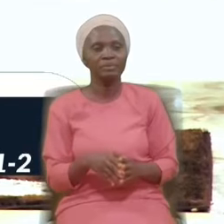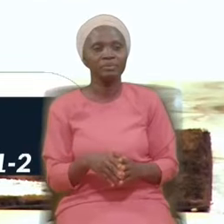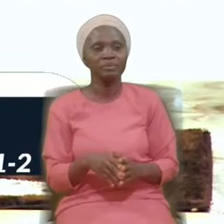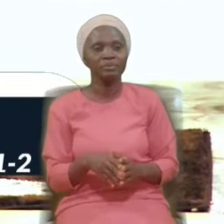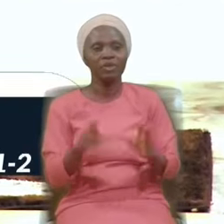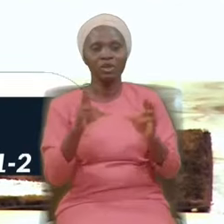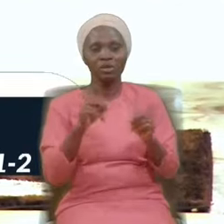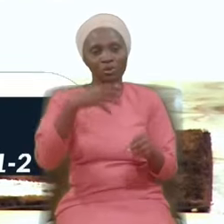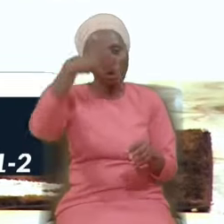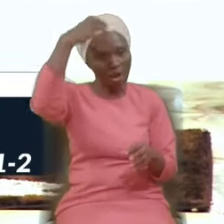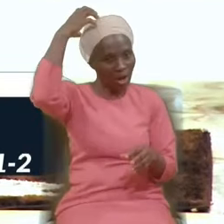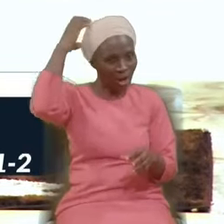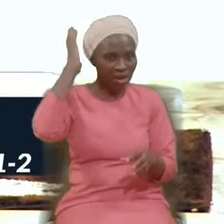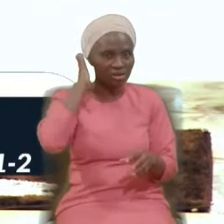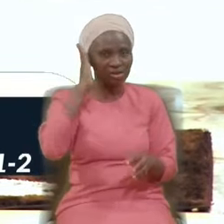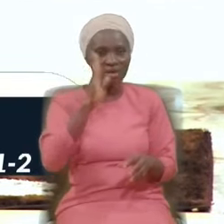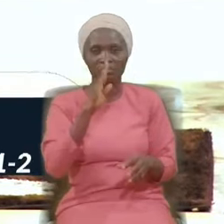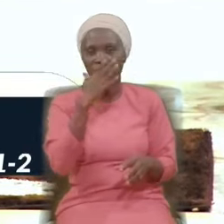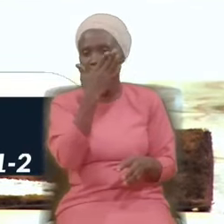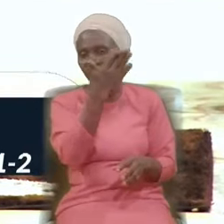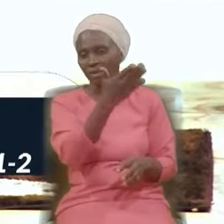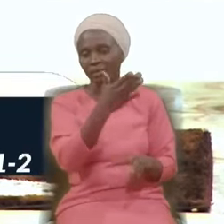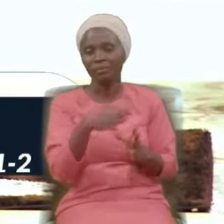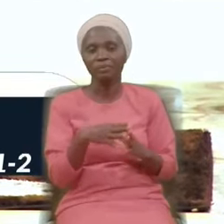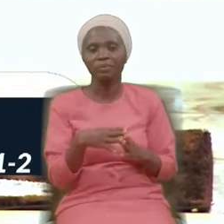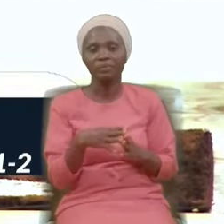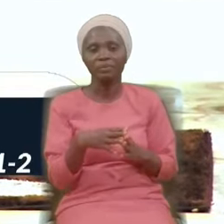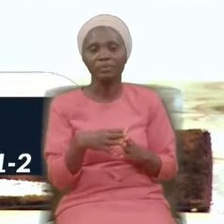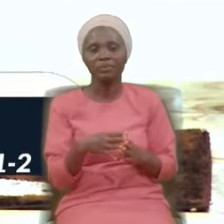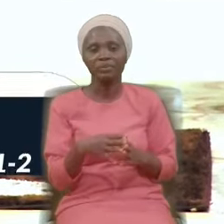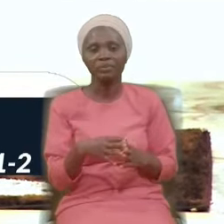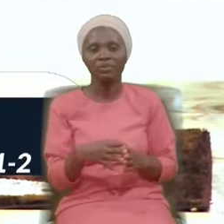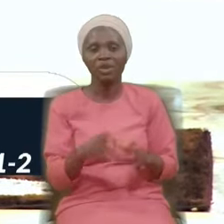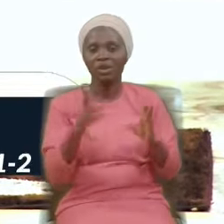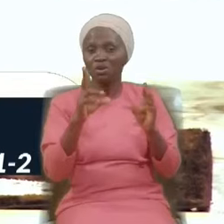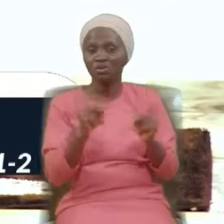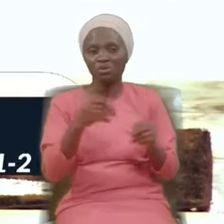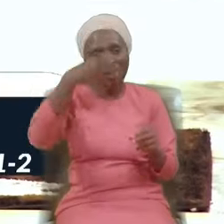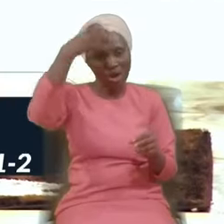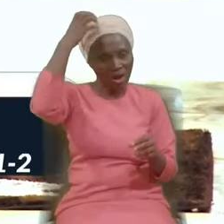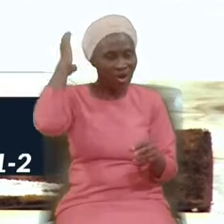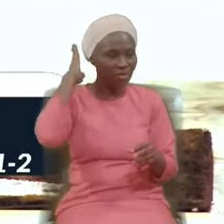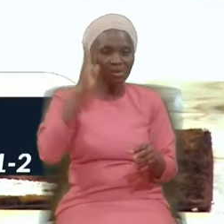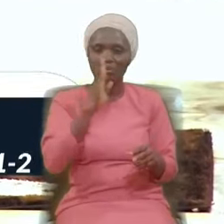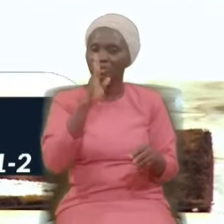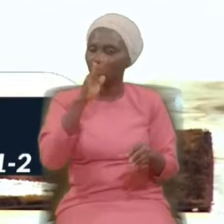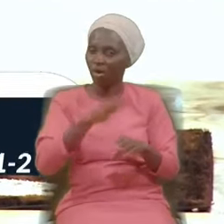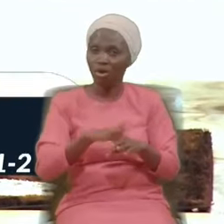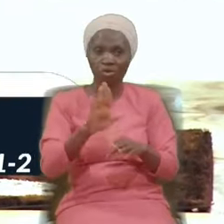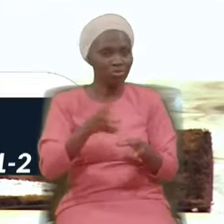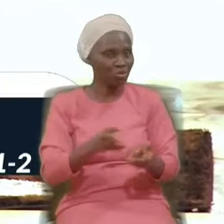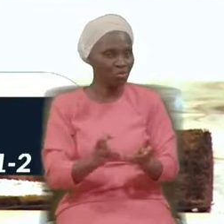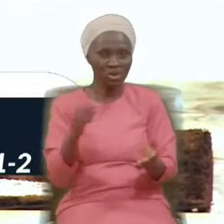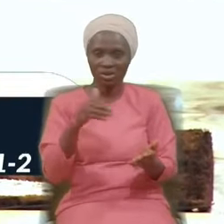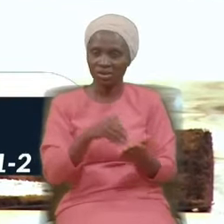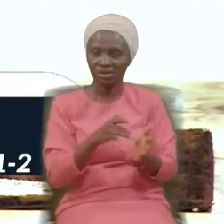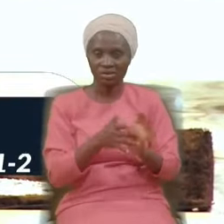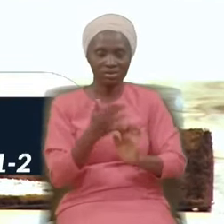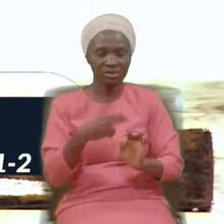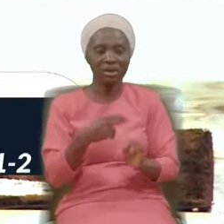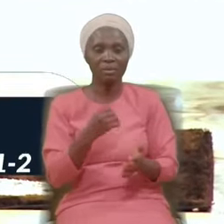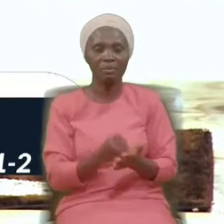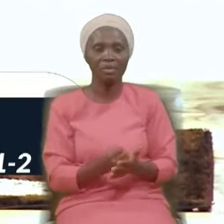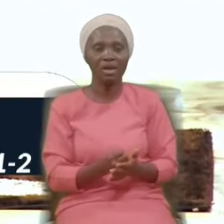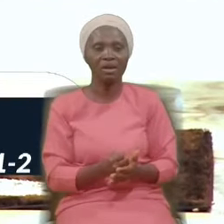No lion shall be there. No lion will be your way anymore. Nor